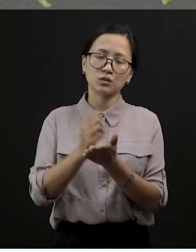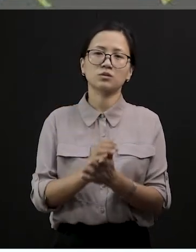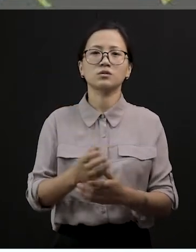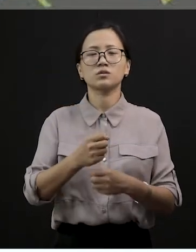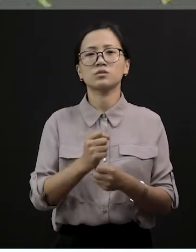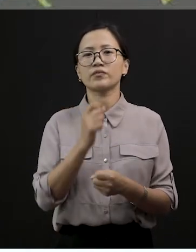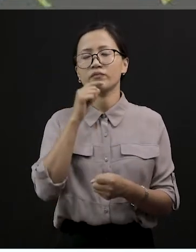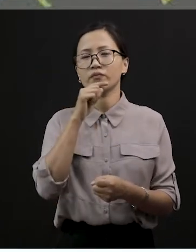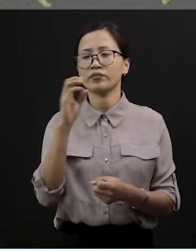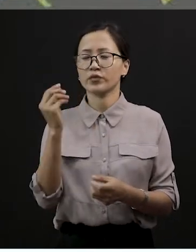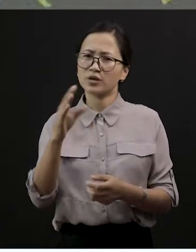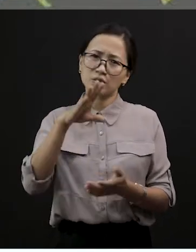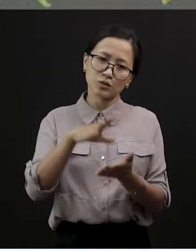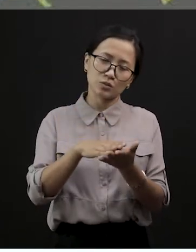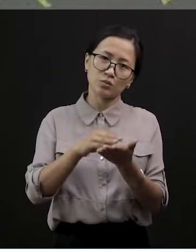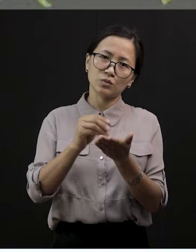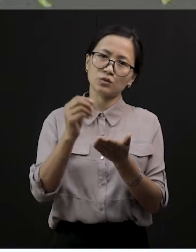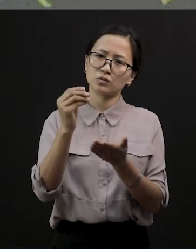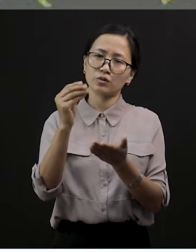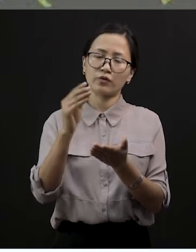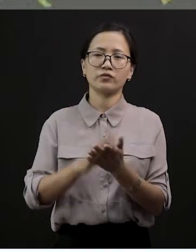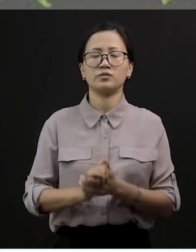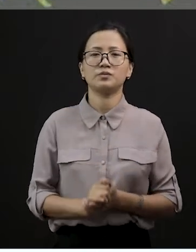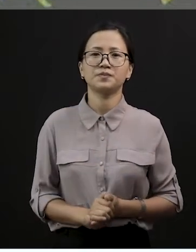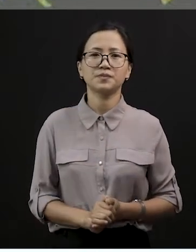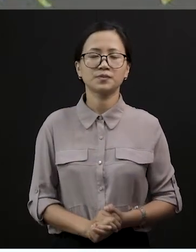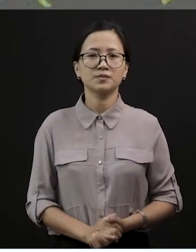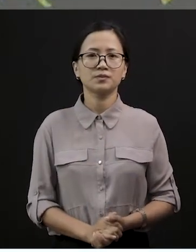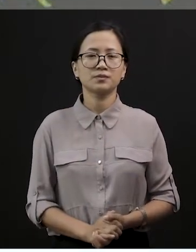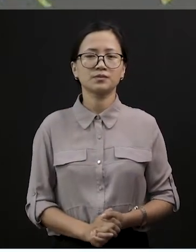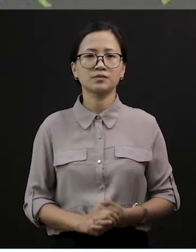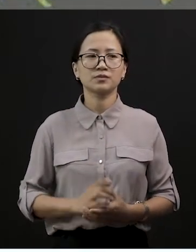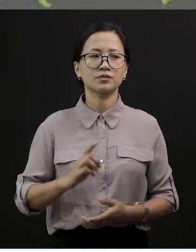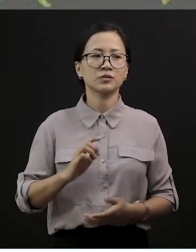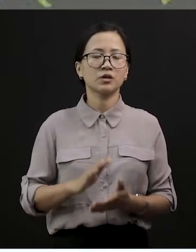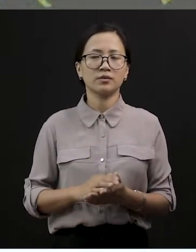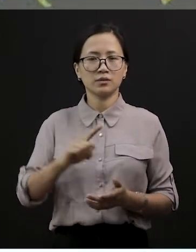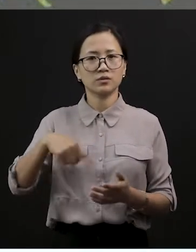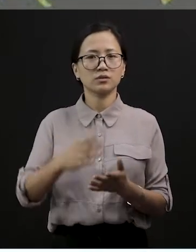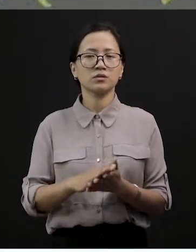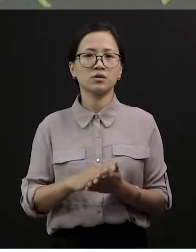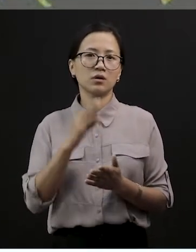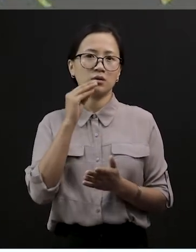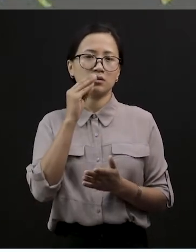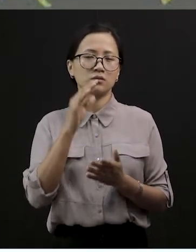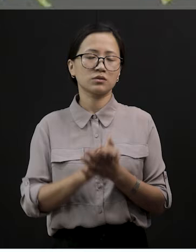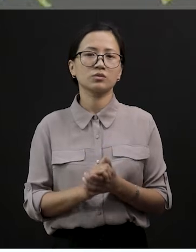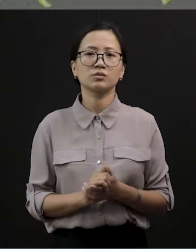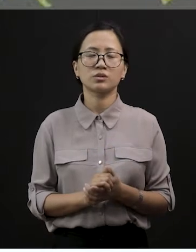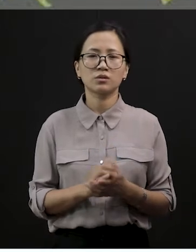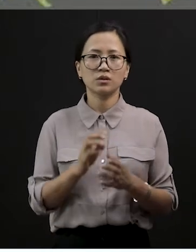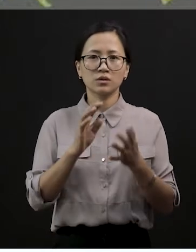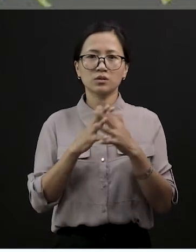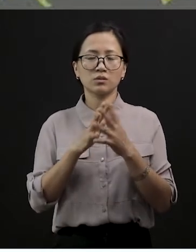it smooth, right? So that it will become a soup. Now next is whisper. Speak softly.